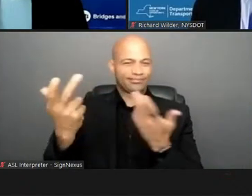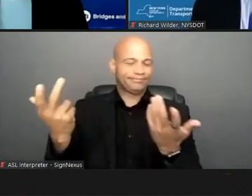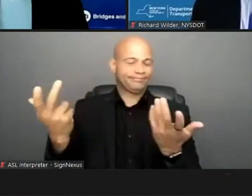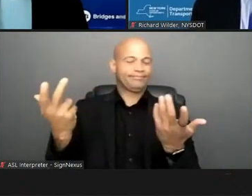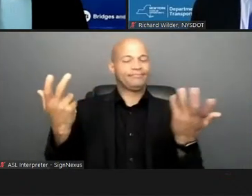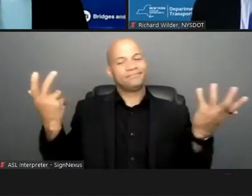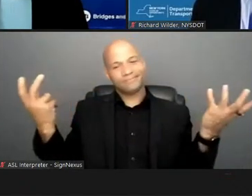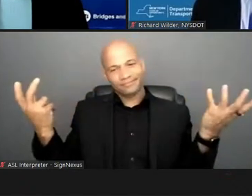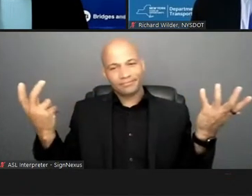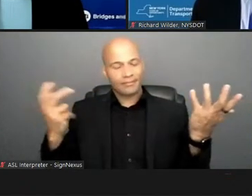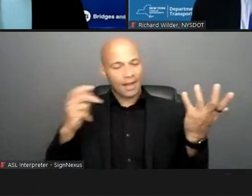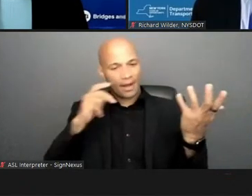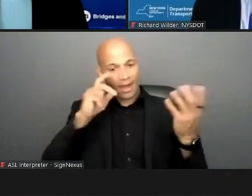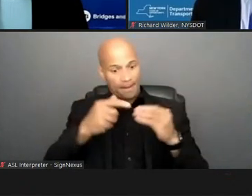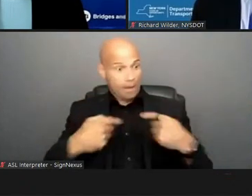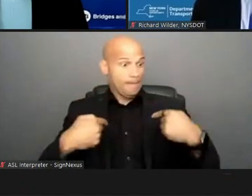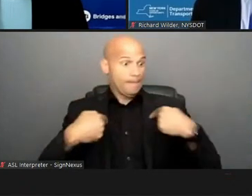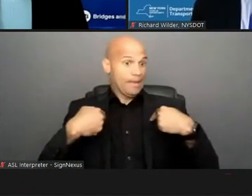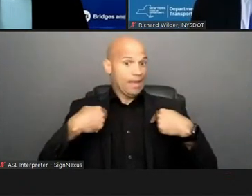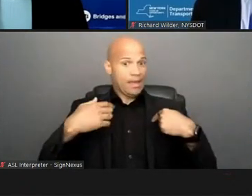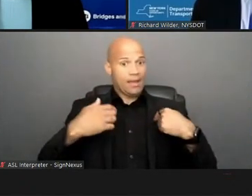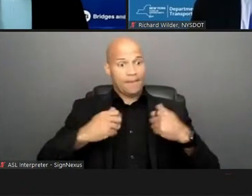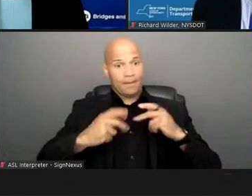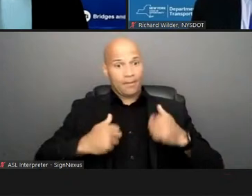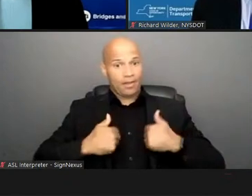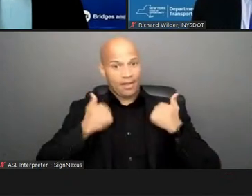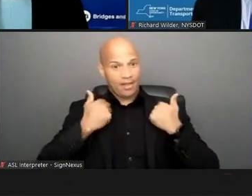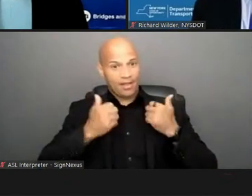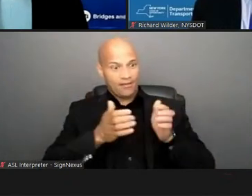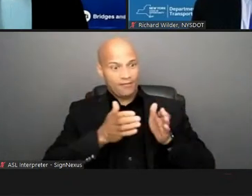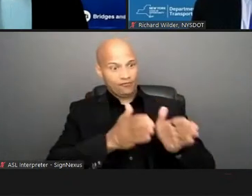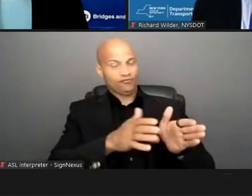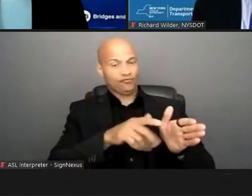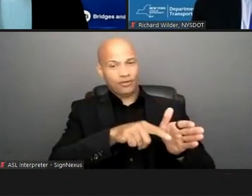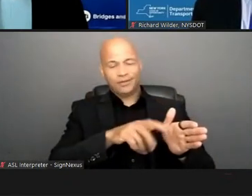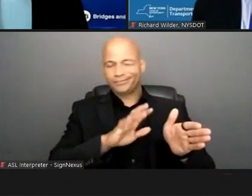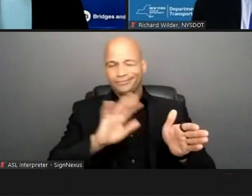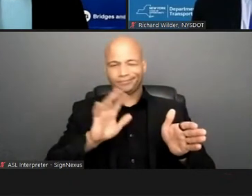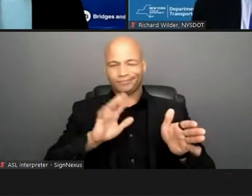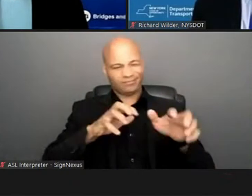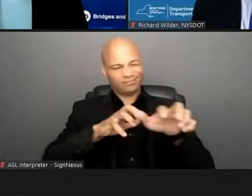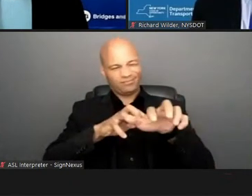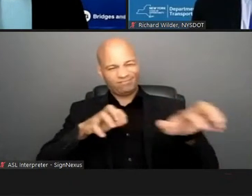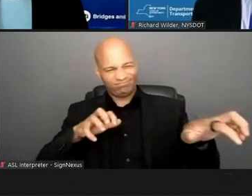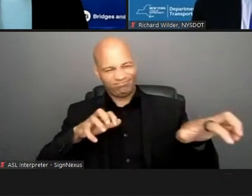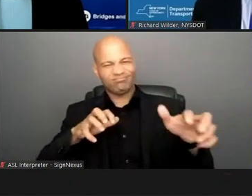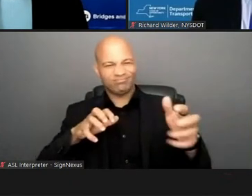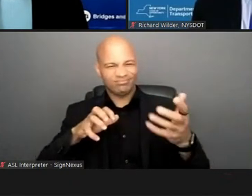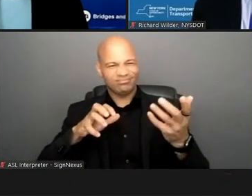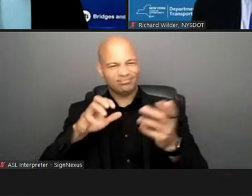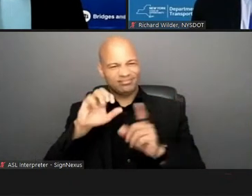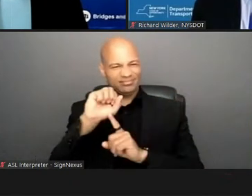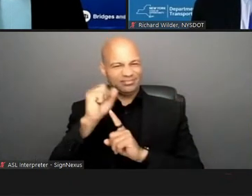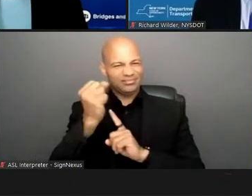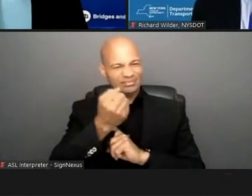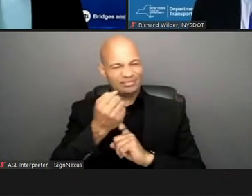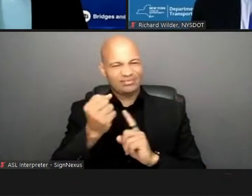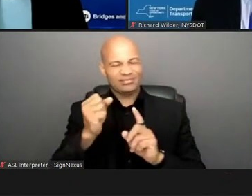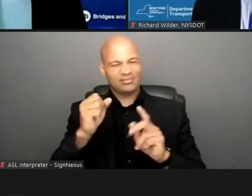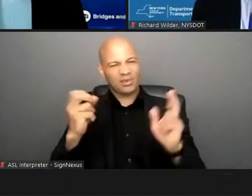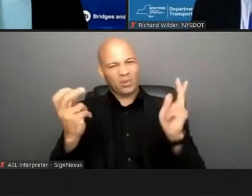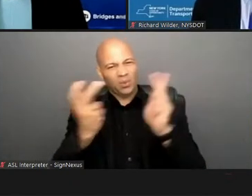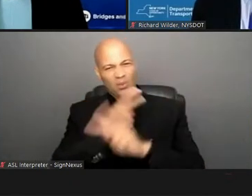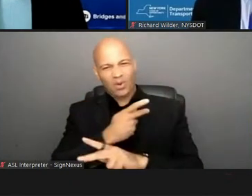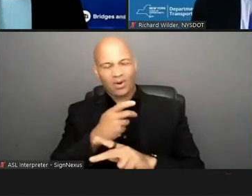but this isn't about me or my block this is about how increased congestion has created these conditions and much worse in neighborhoods